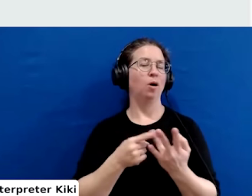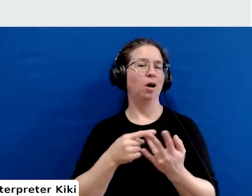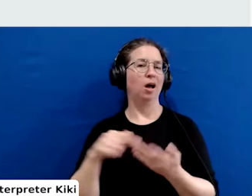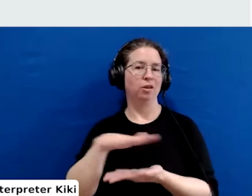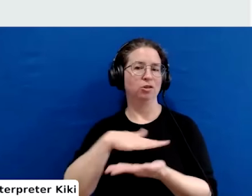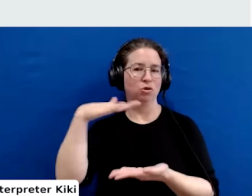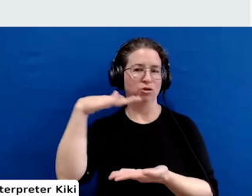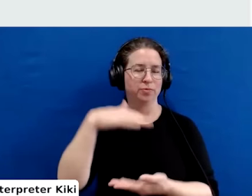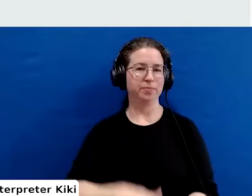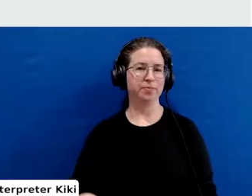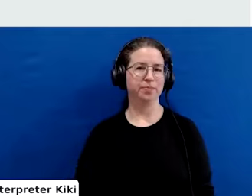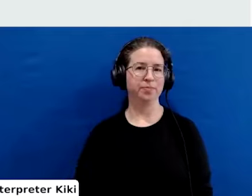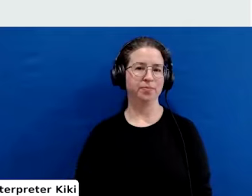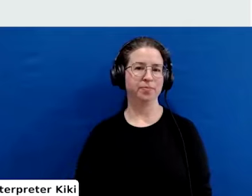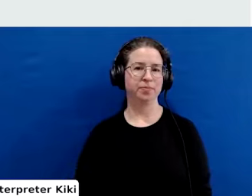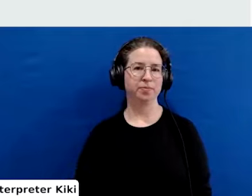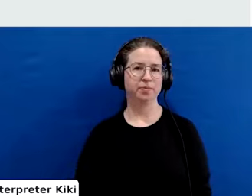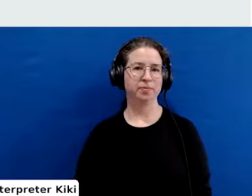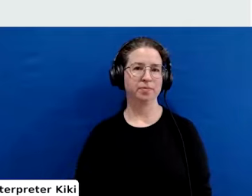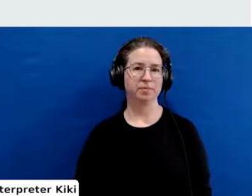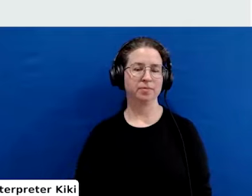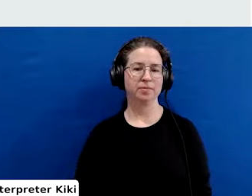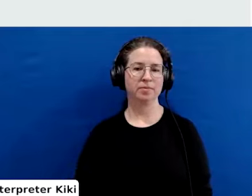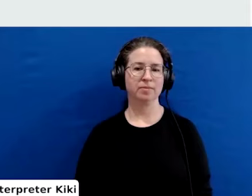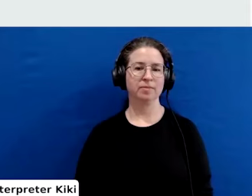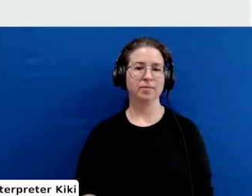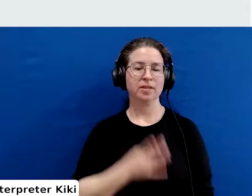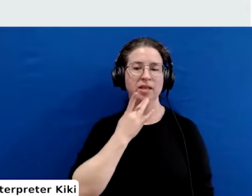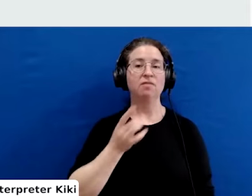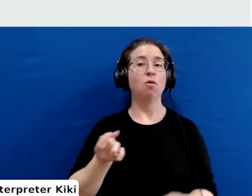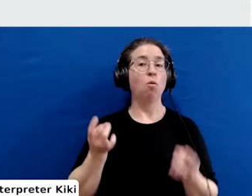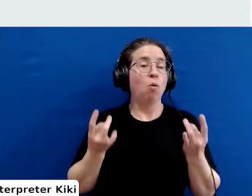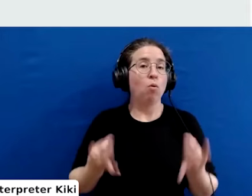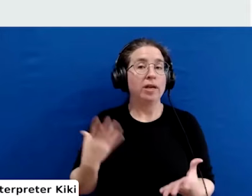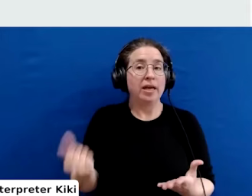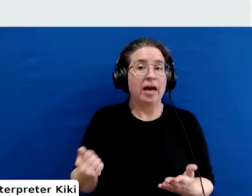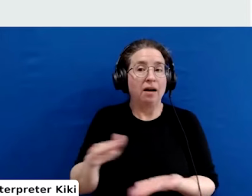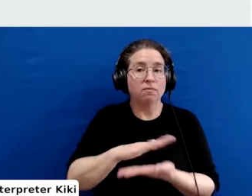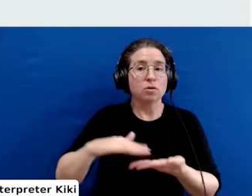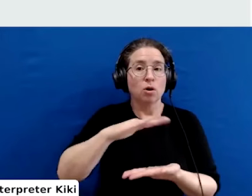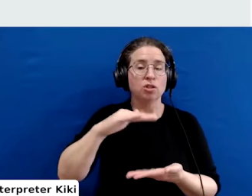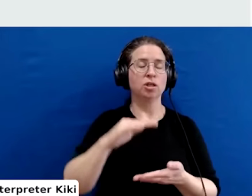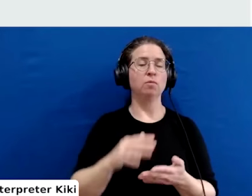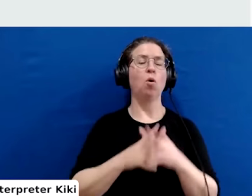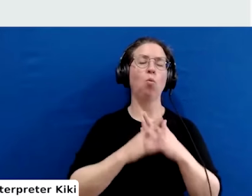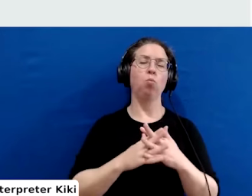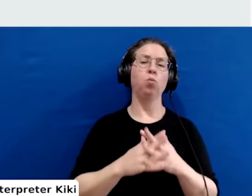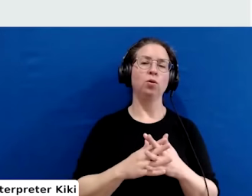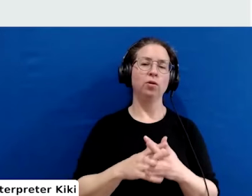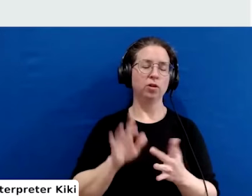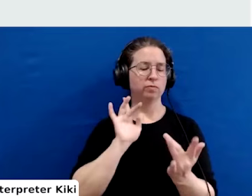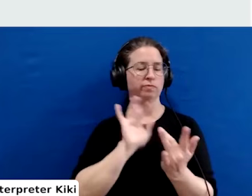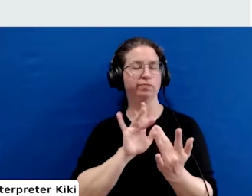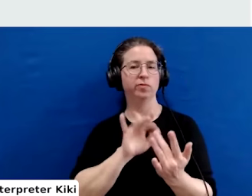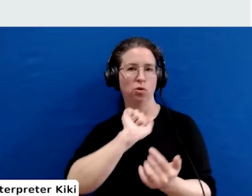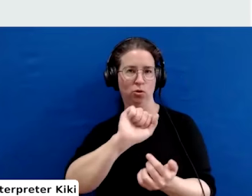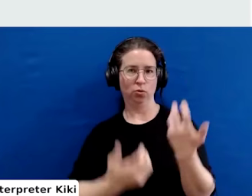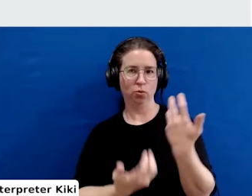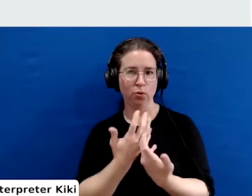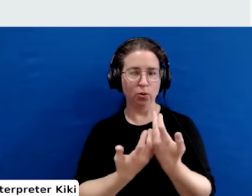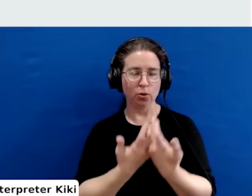scholarship. Applicants with existing scholarships are advised to contact their university's scholarship office to understand